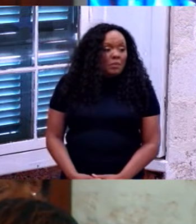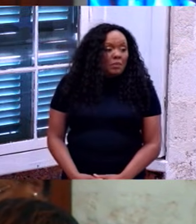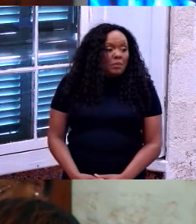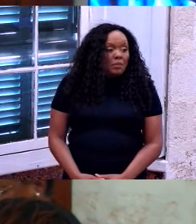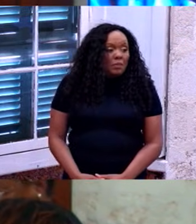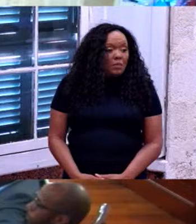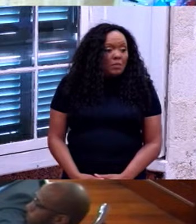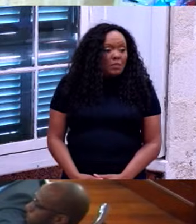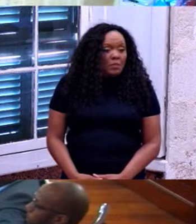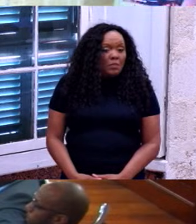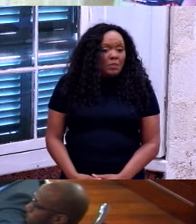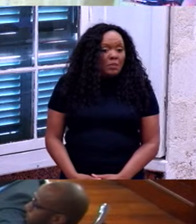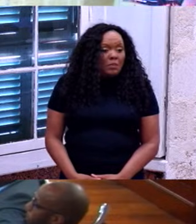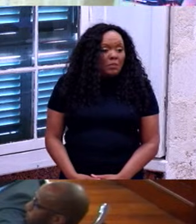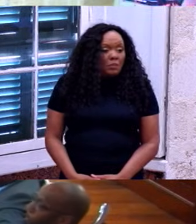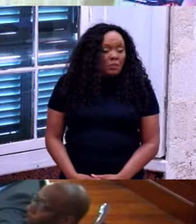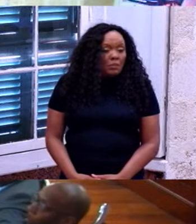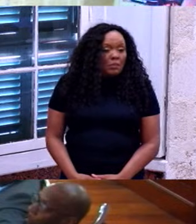proceed.